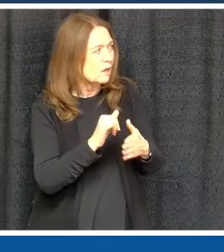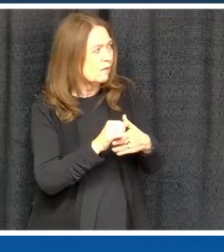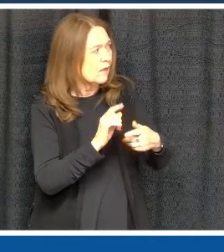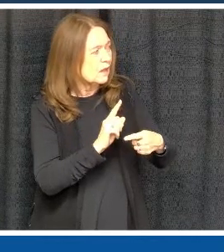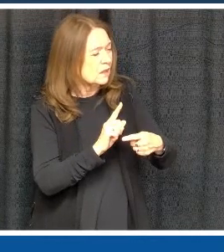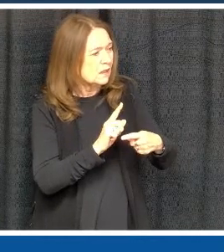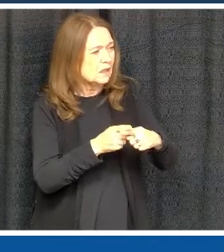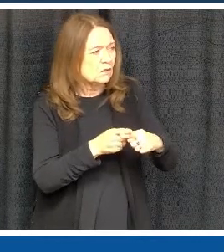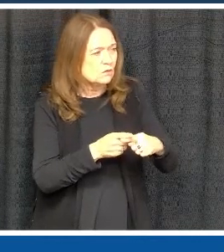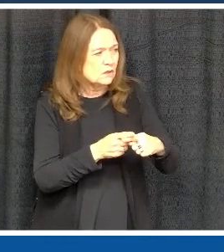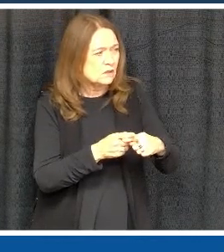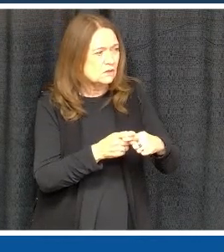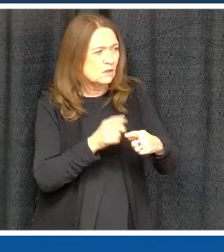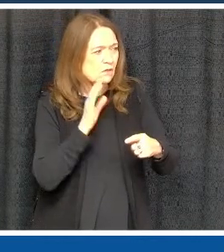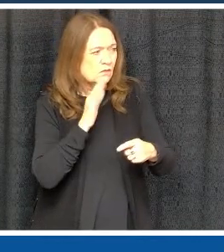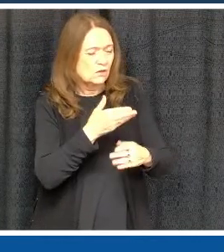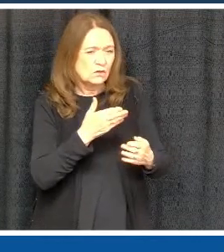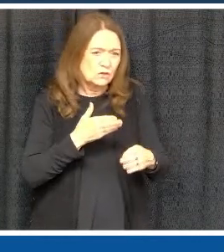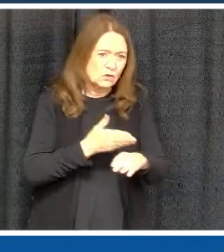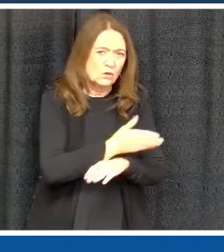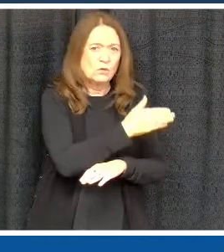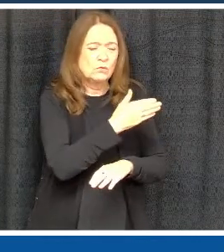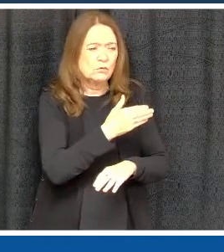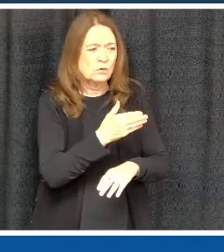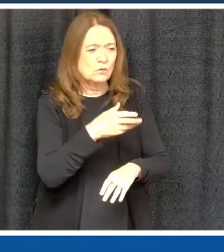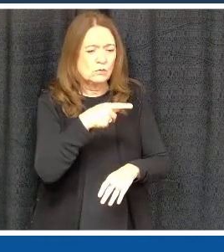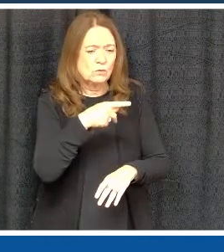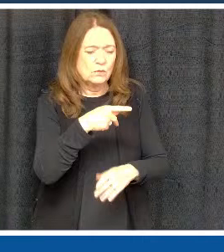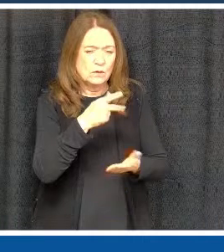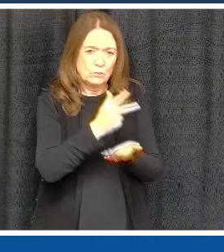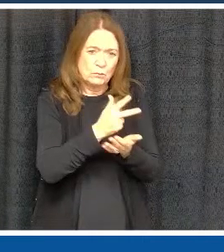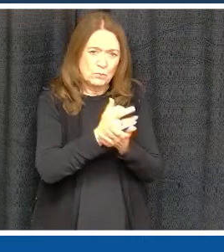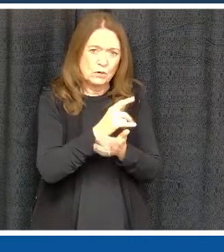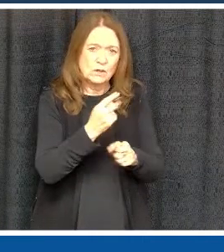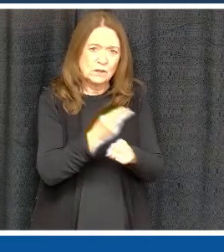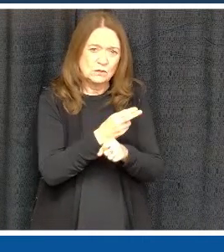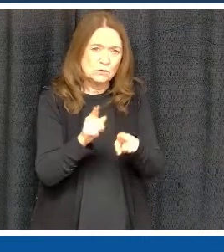intersection, people are gonna cut through and use that as a road.